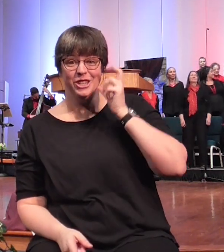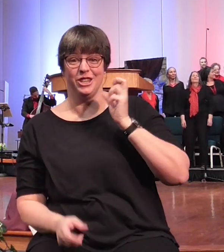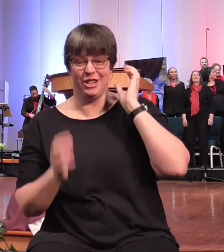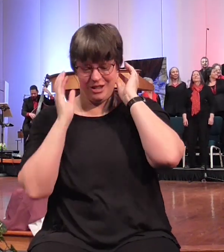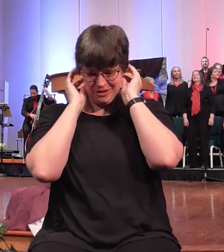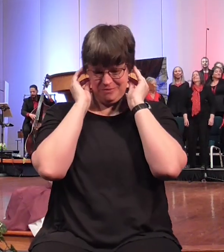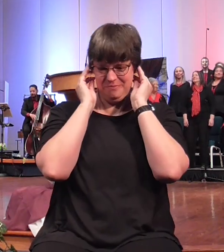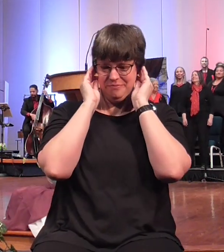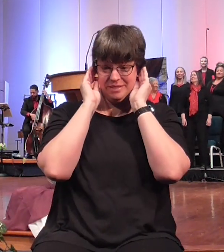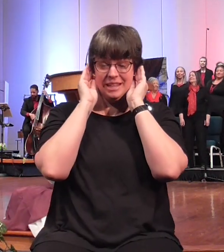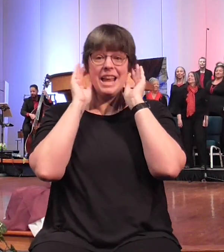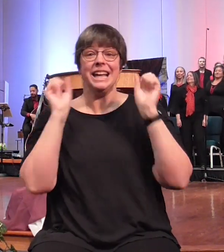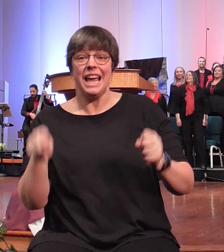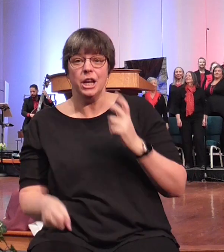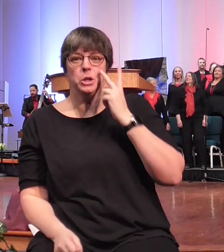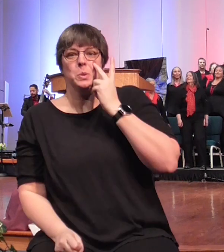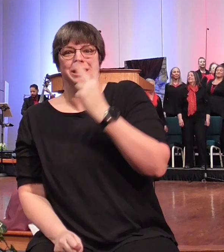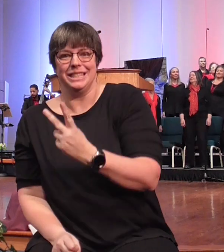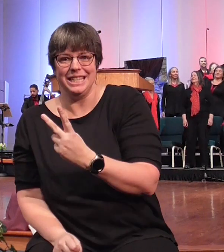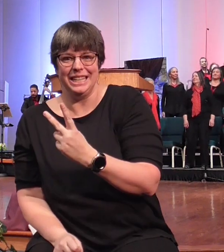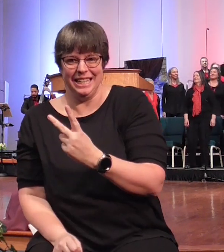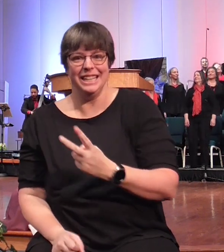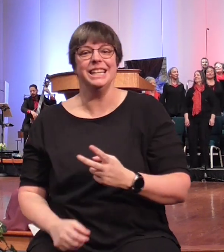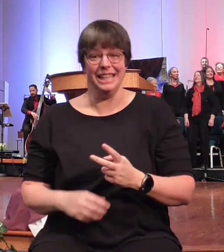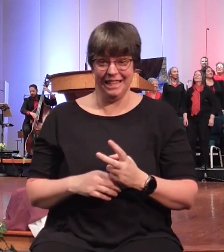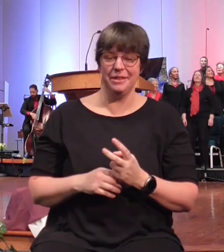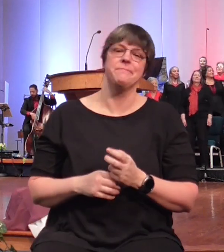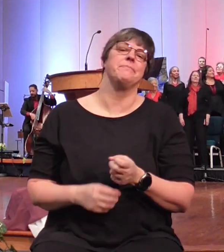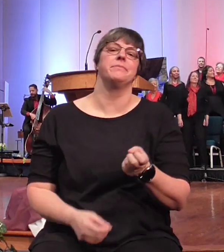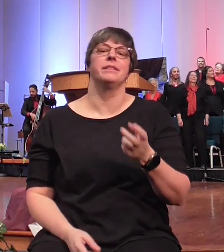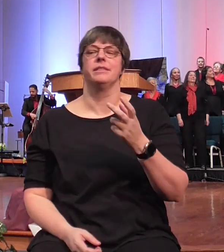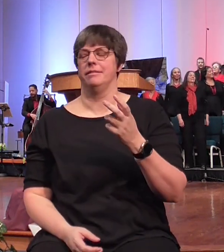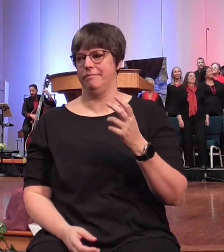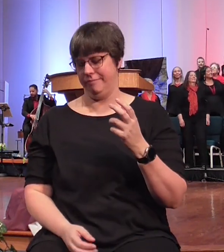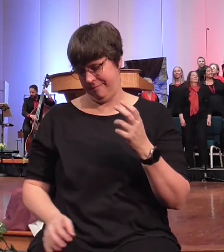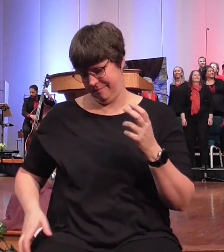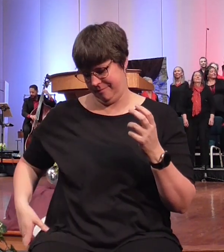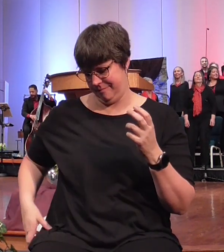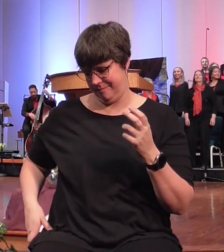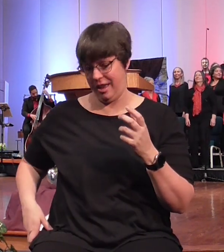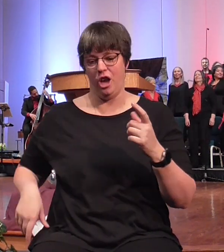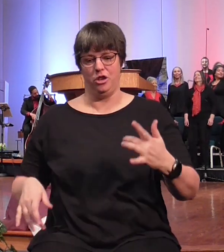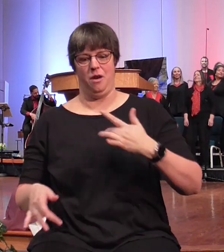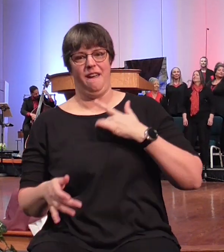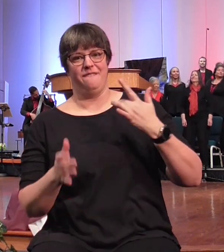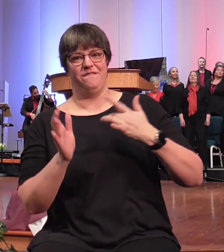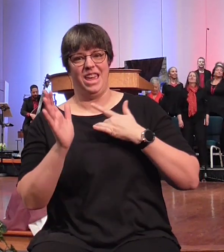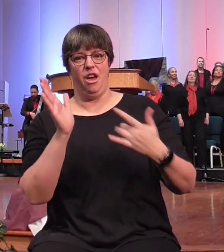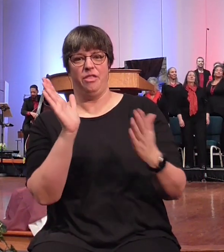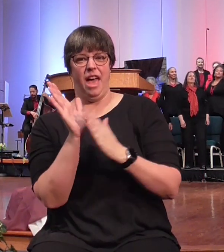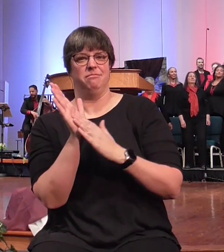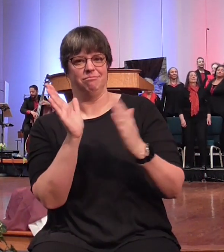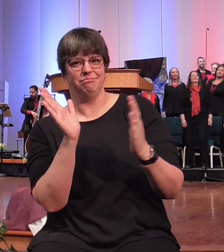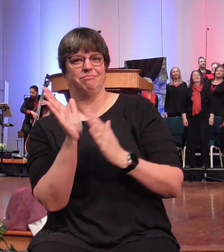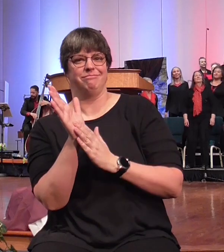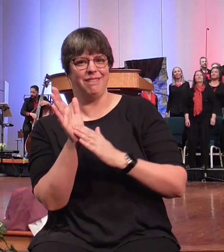it? Can you feel it? It's the rhythm of the gospel